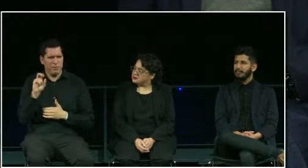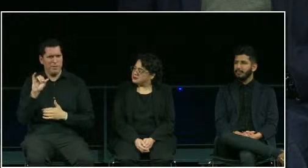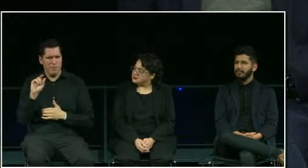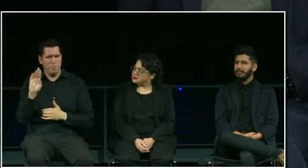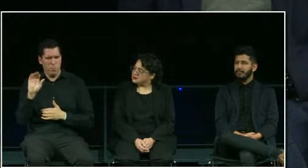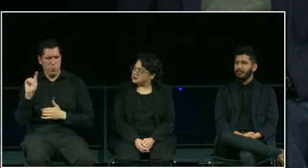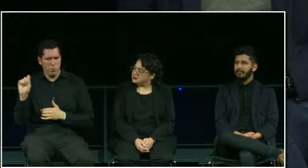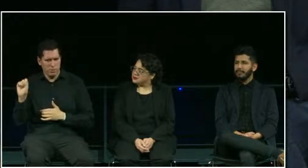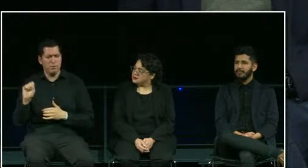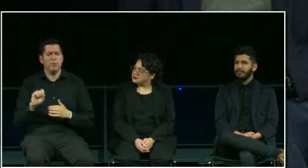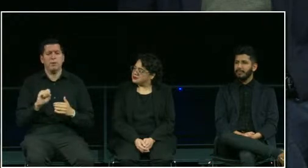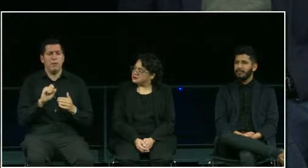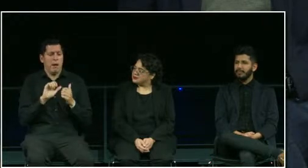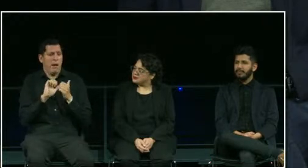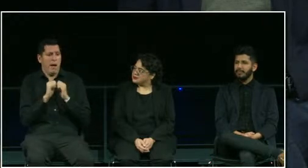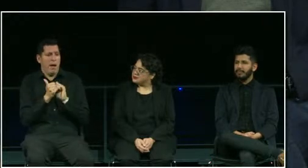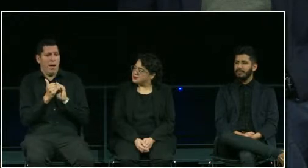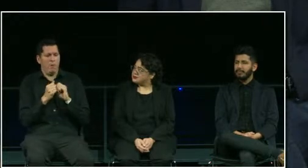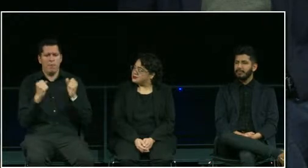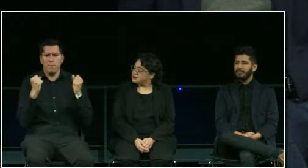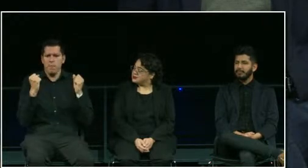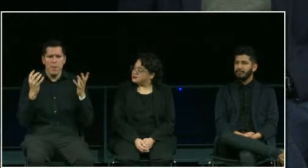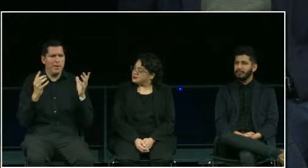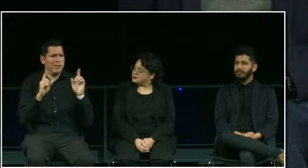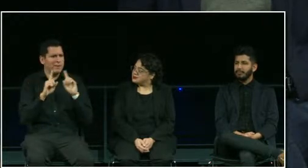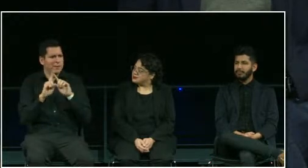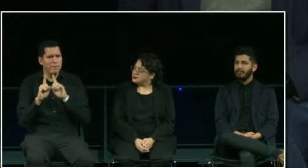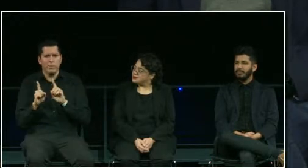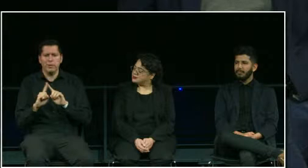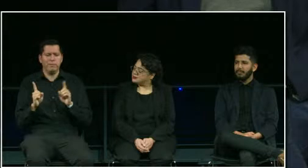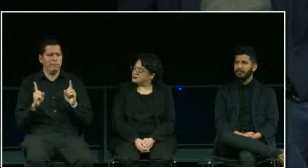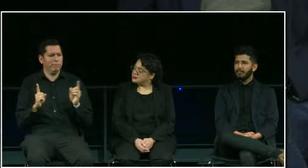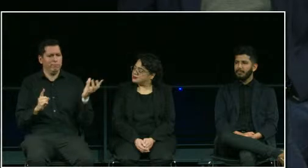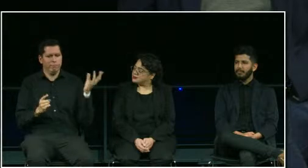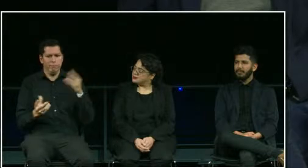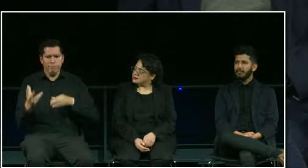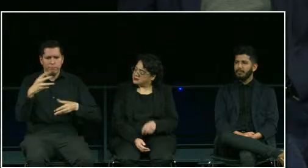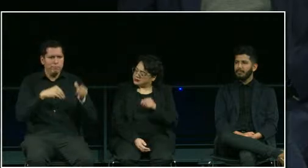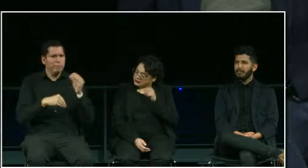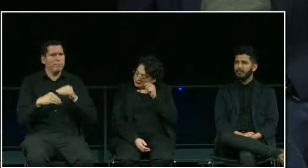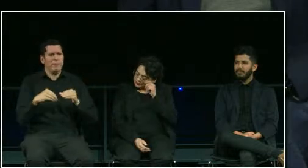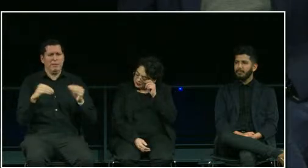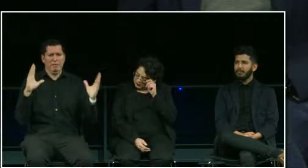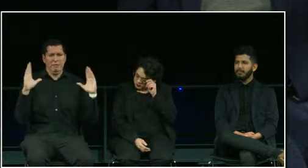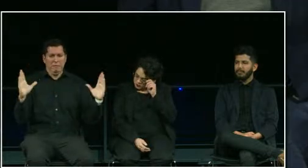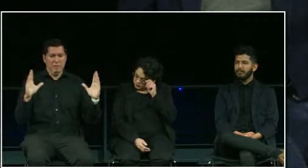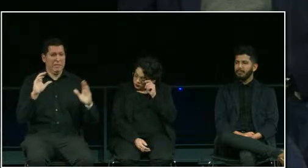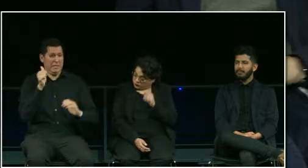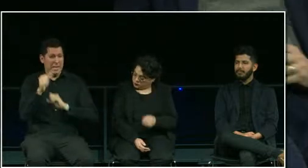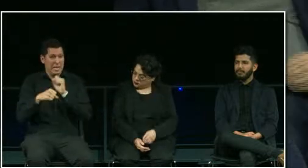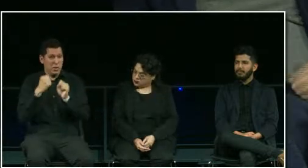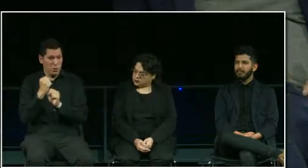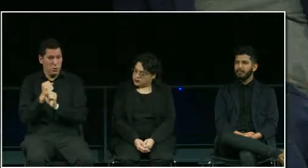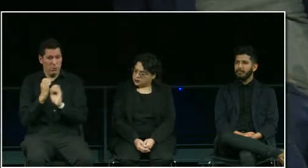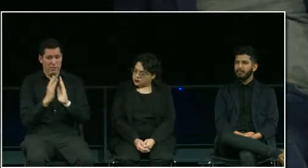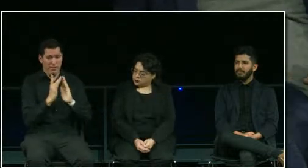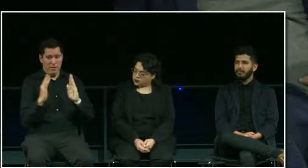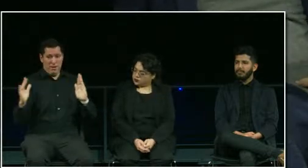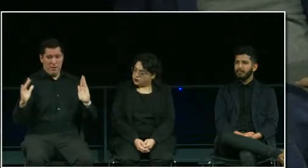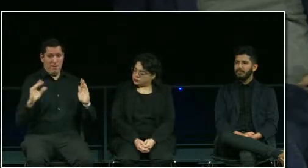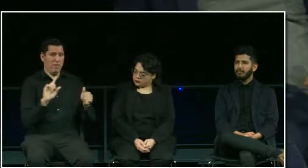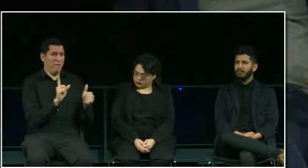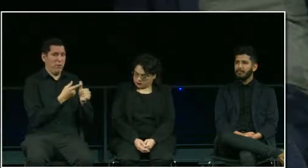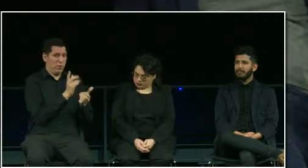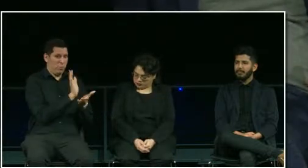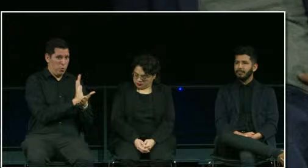it had been through multiple iterations. It had been over 10 years since the first movie. And